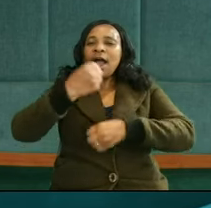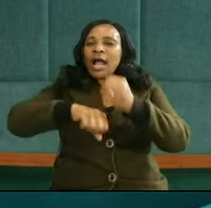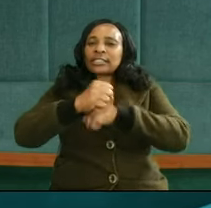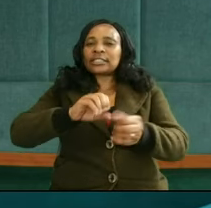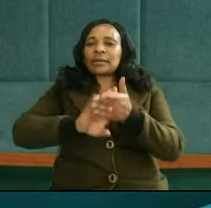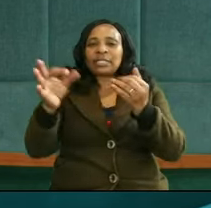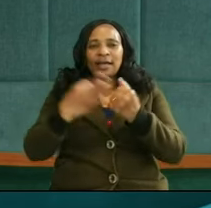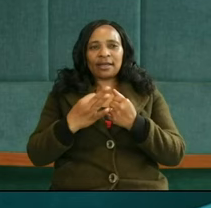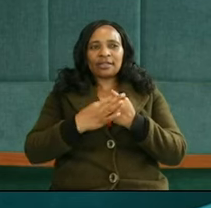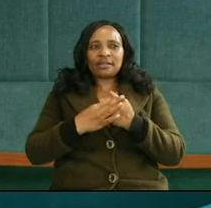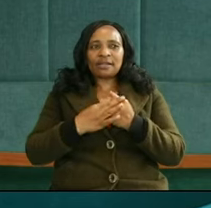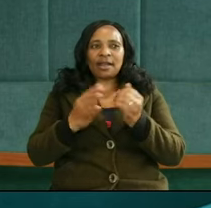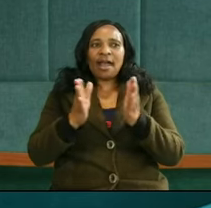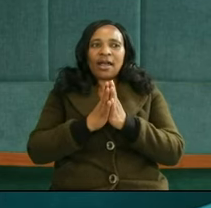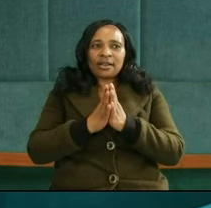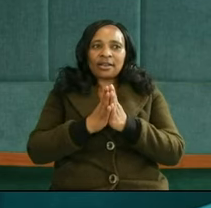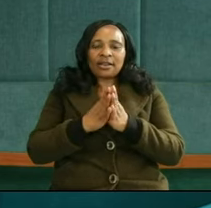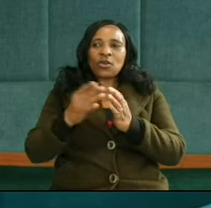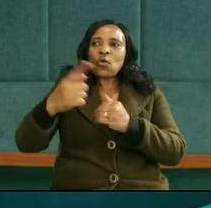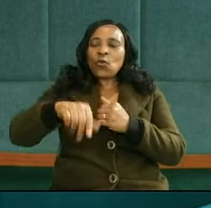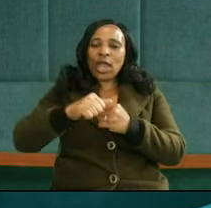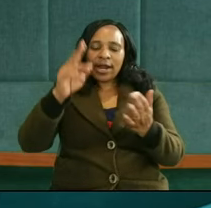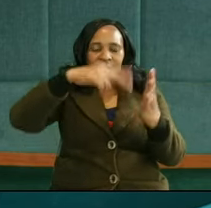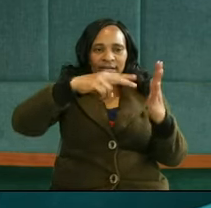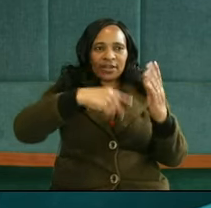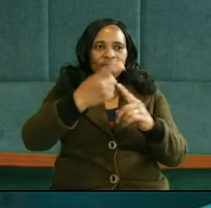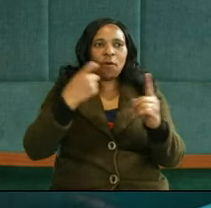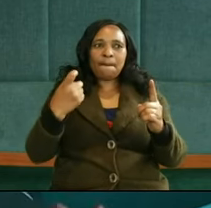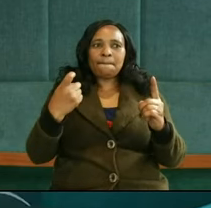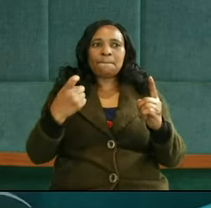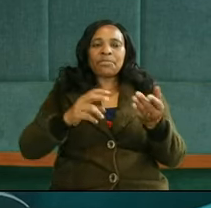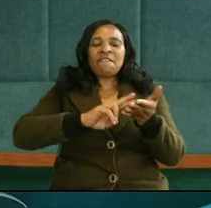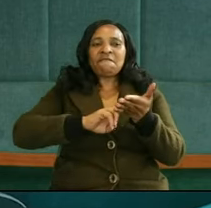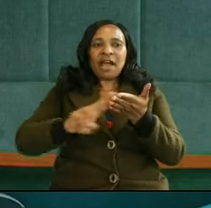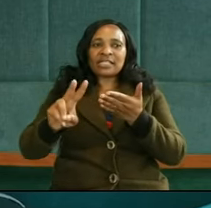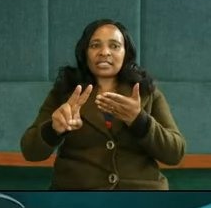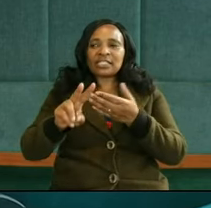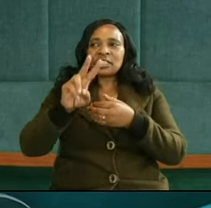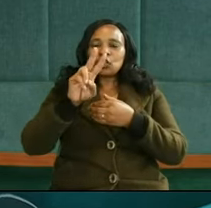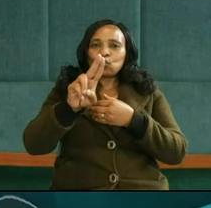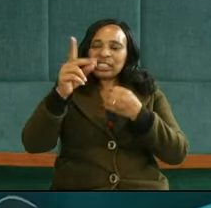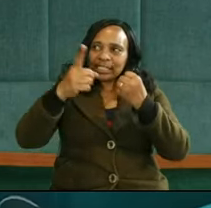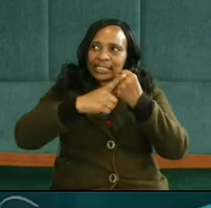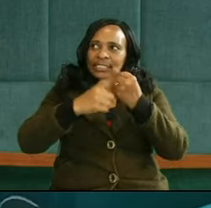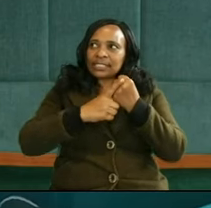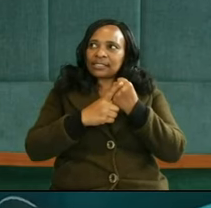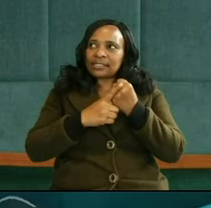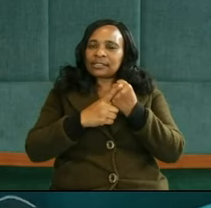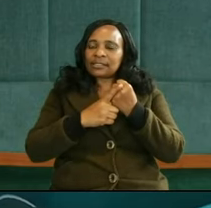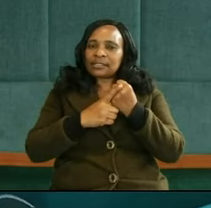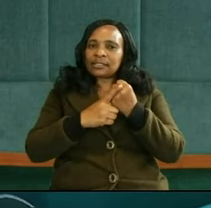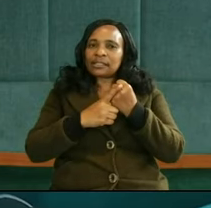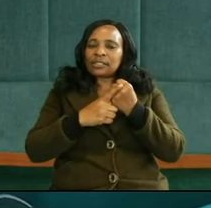8. And we are reading from verse 26